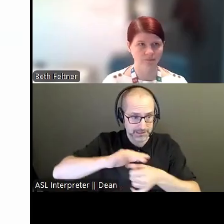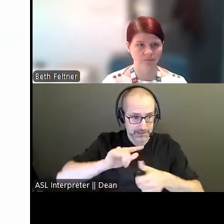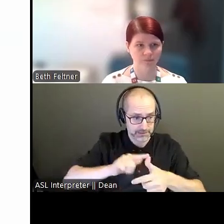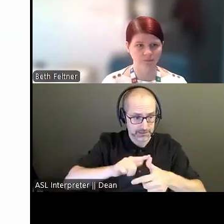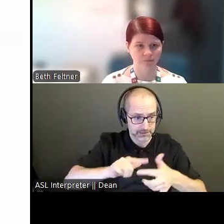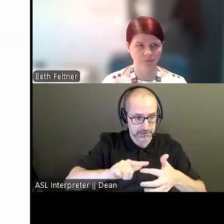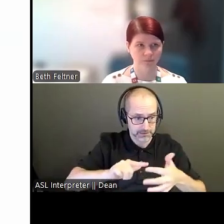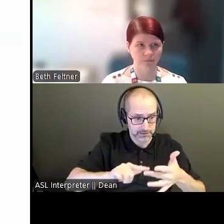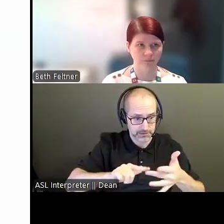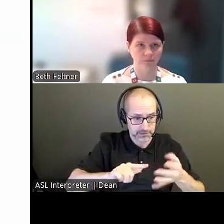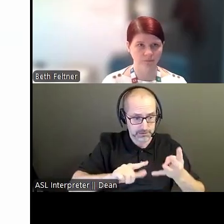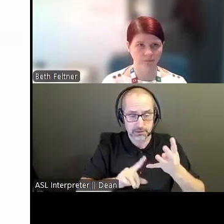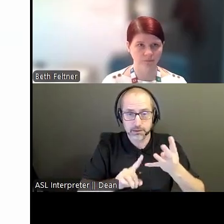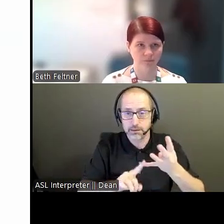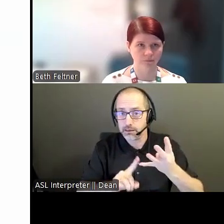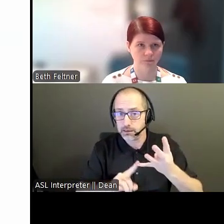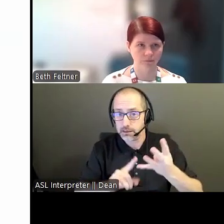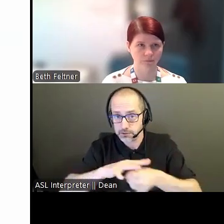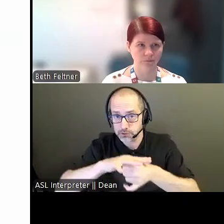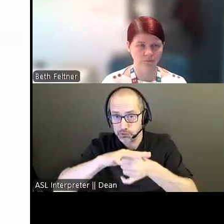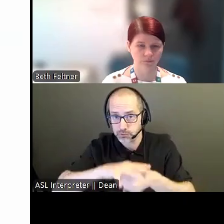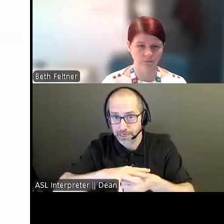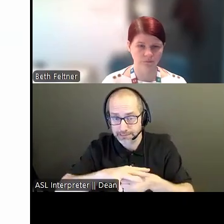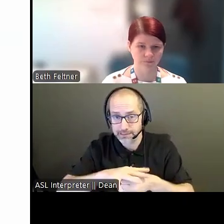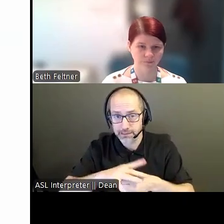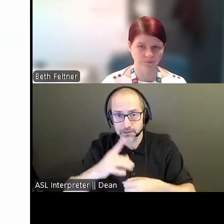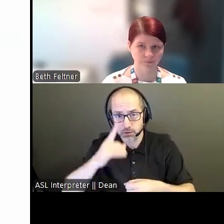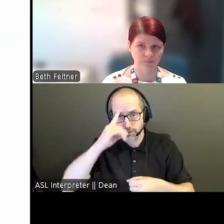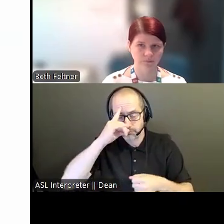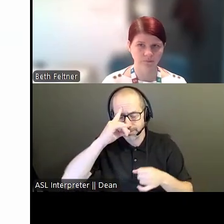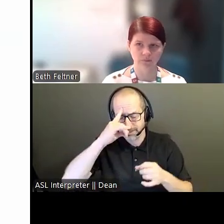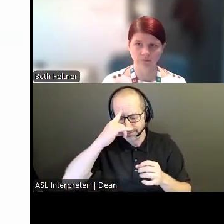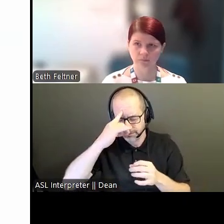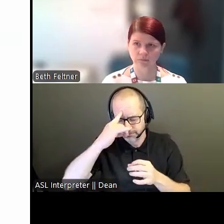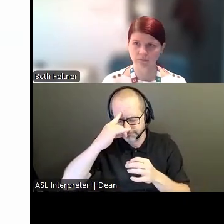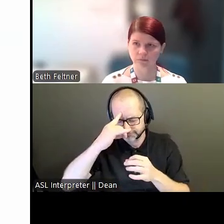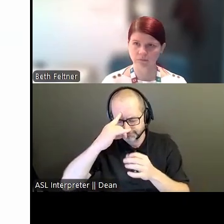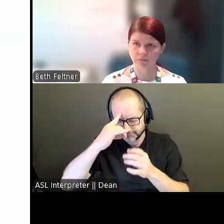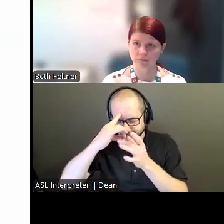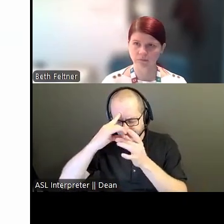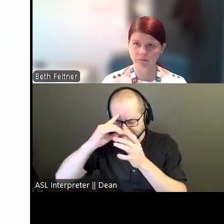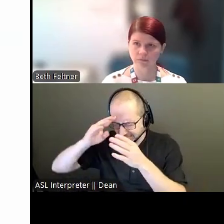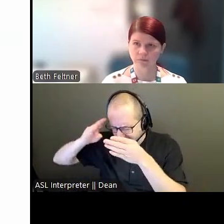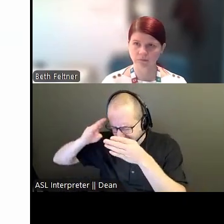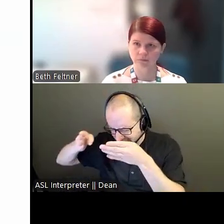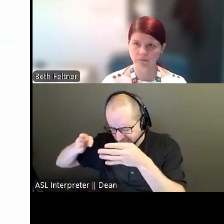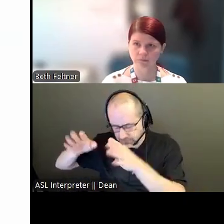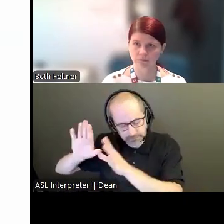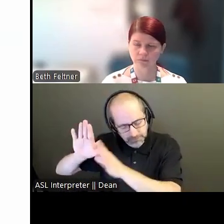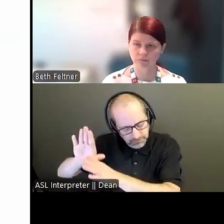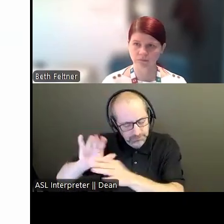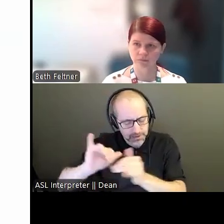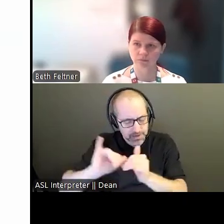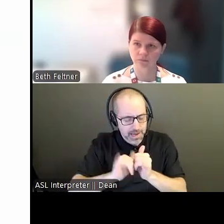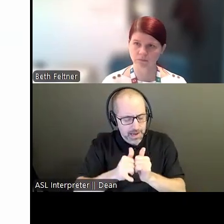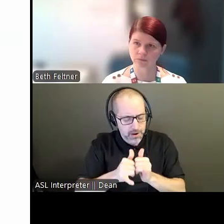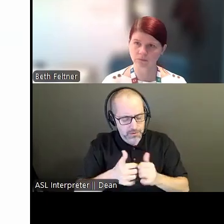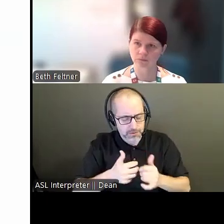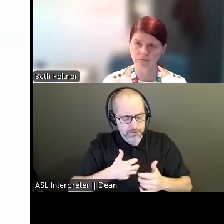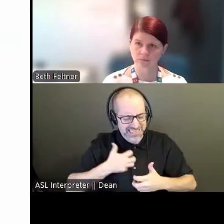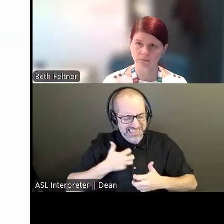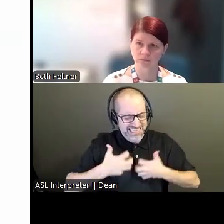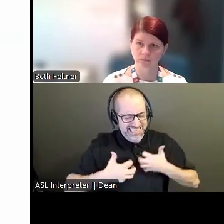Mindfulness and finding ways to manage our stress response can really help. So getting out for a